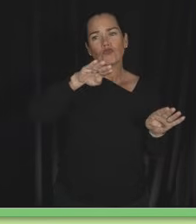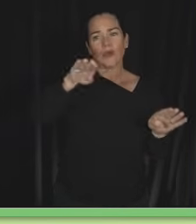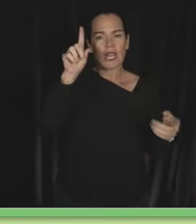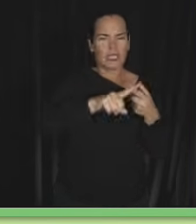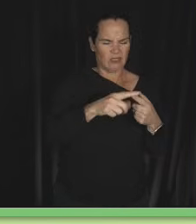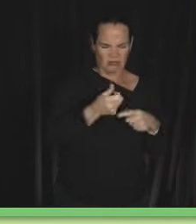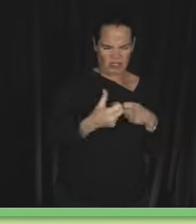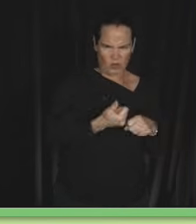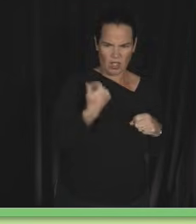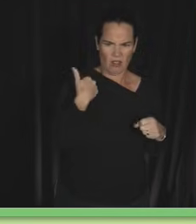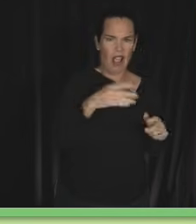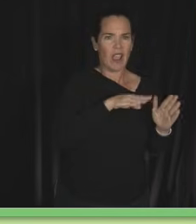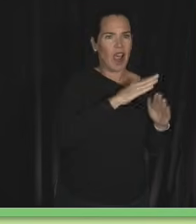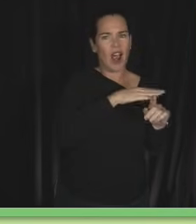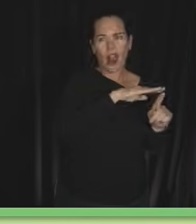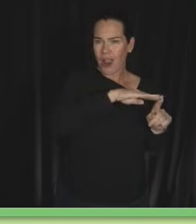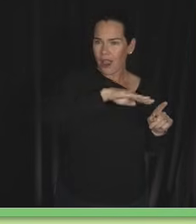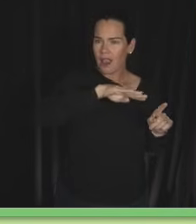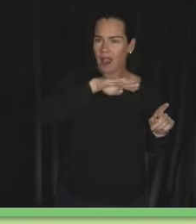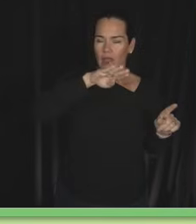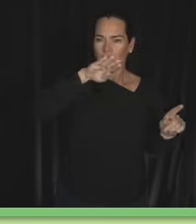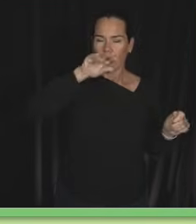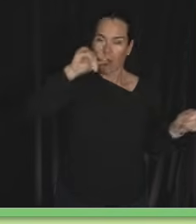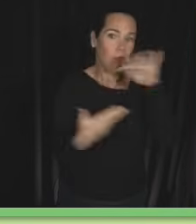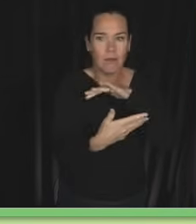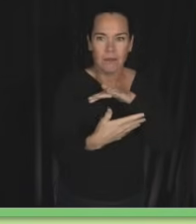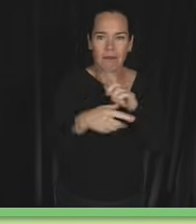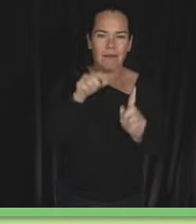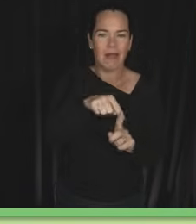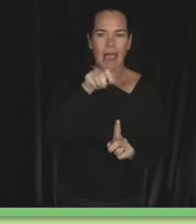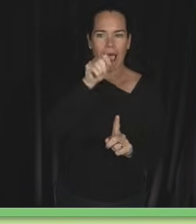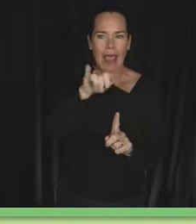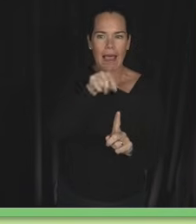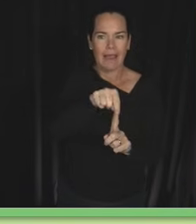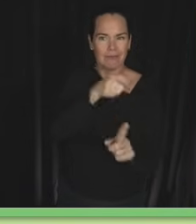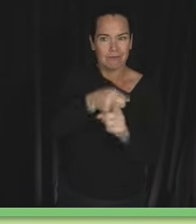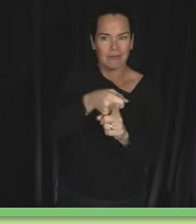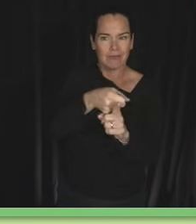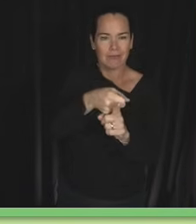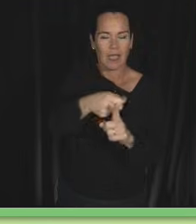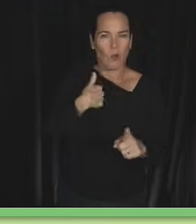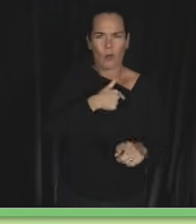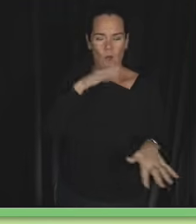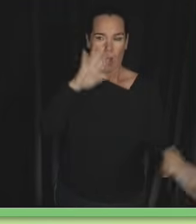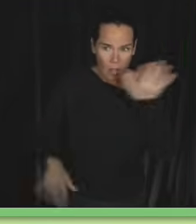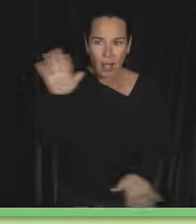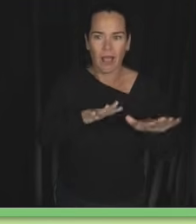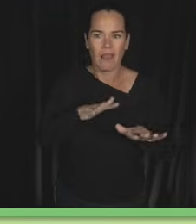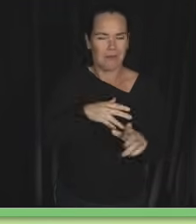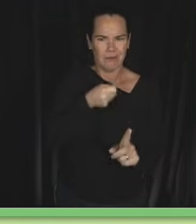was this big plot twist of the AI age. And we were caught a couple years ago a little